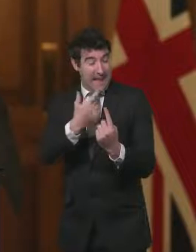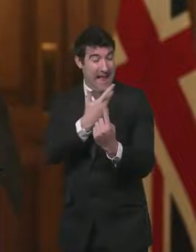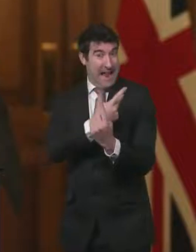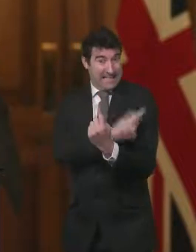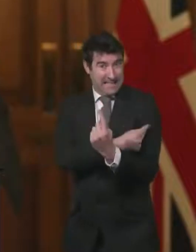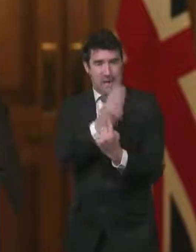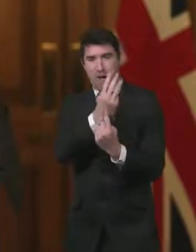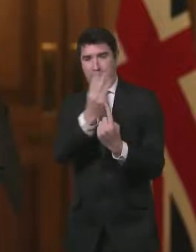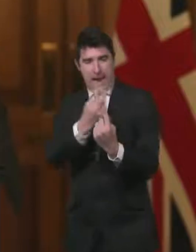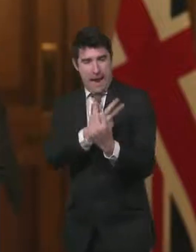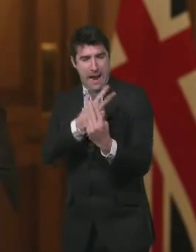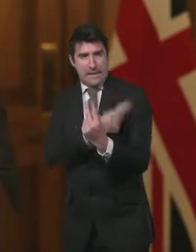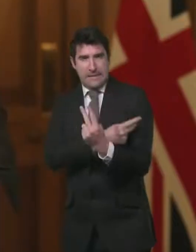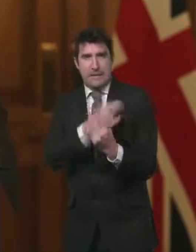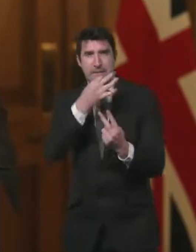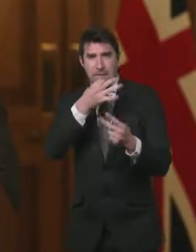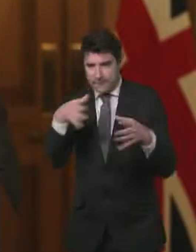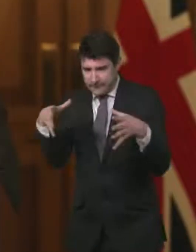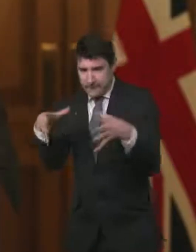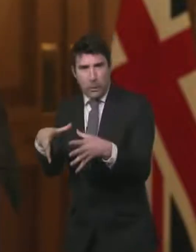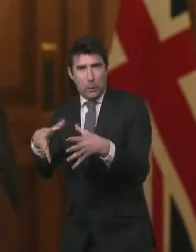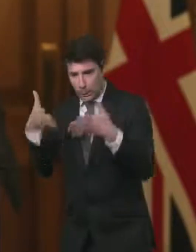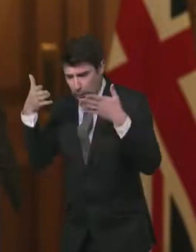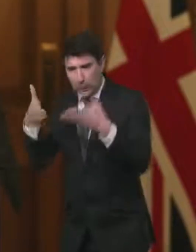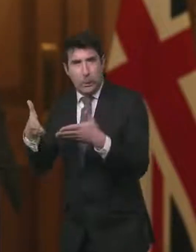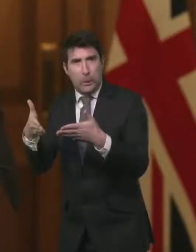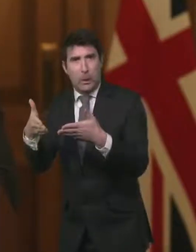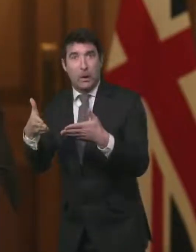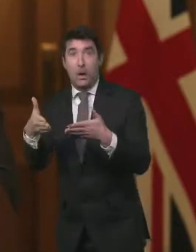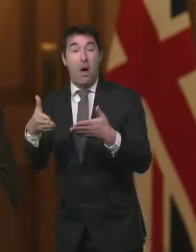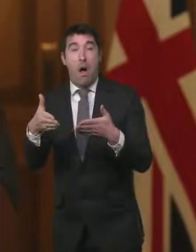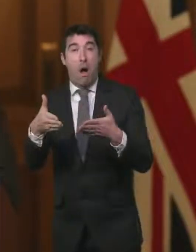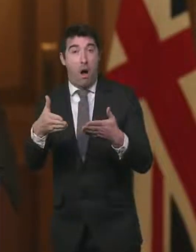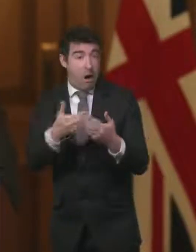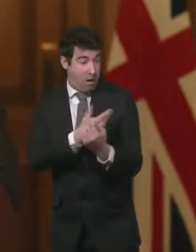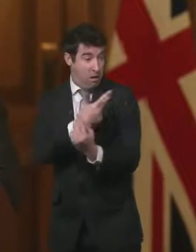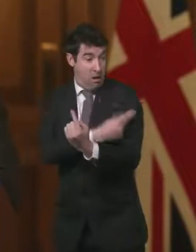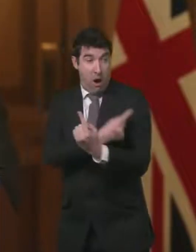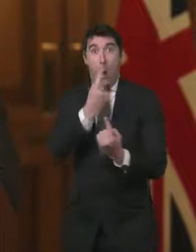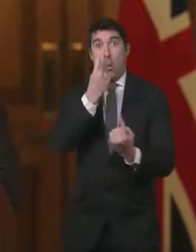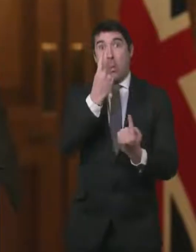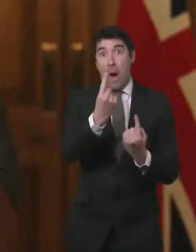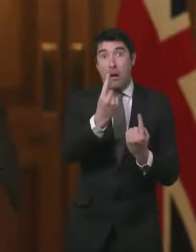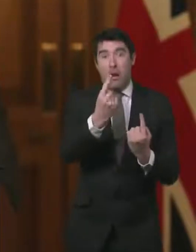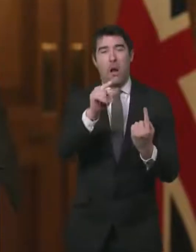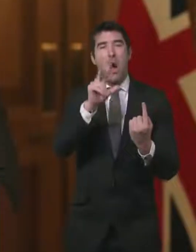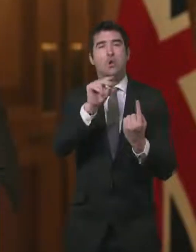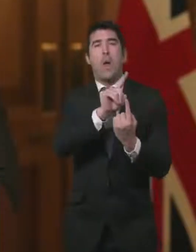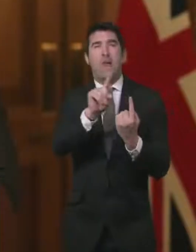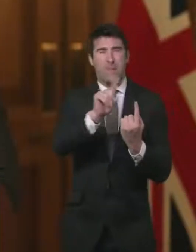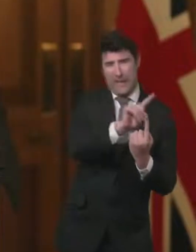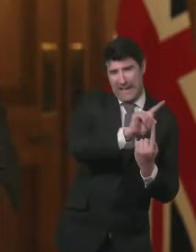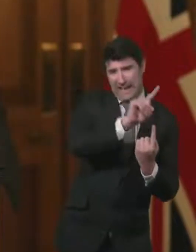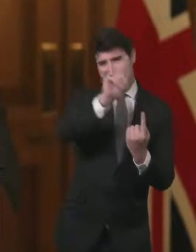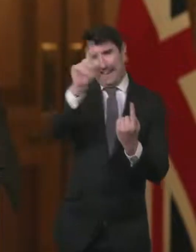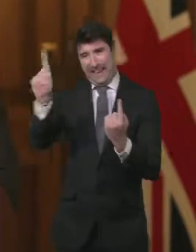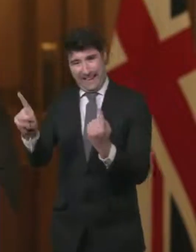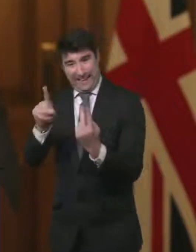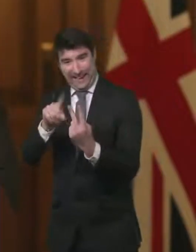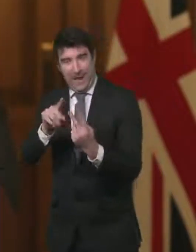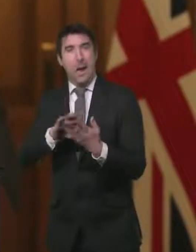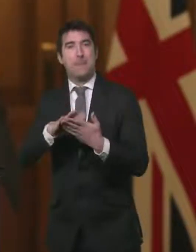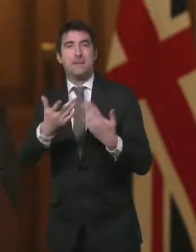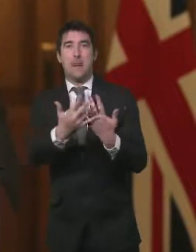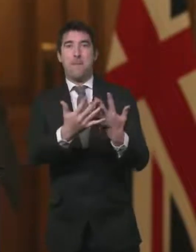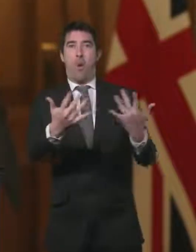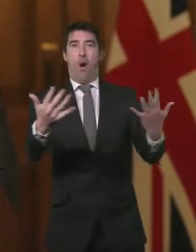that everyone watching this will want to know when you can get your vaccine. And all I want to say